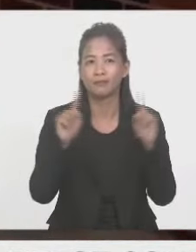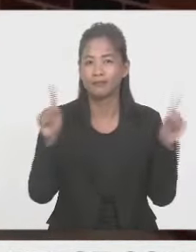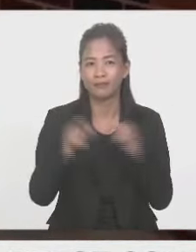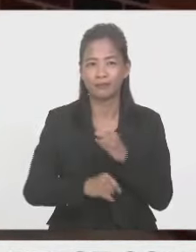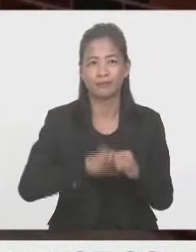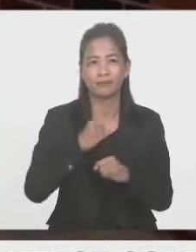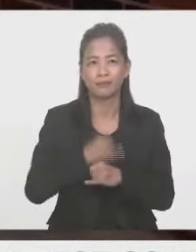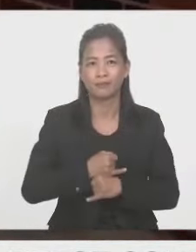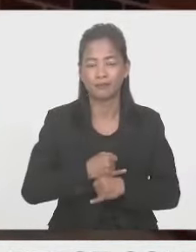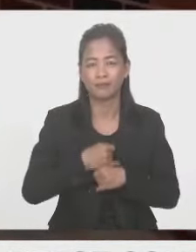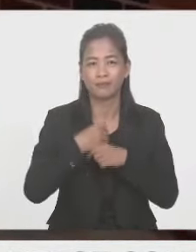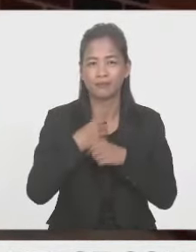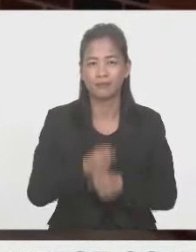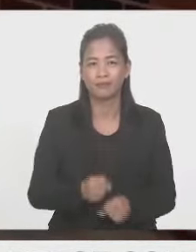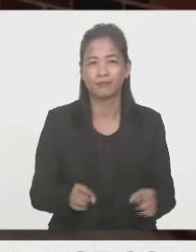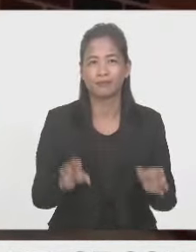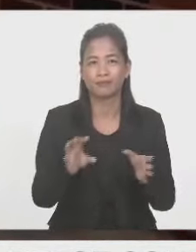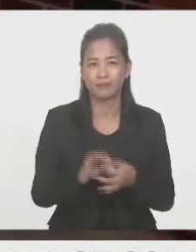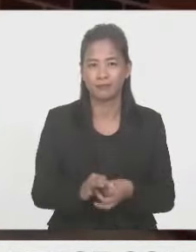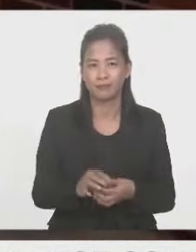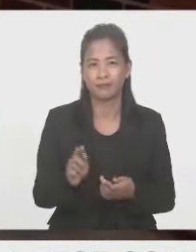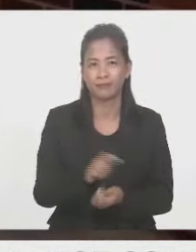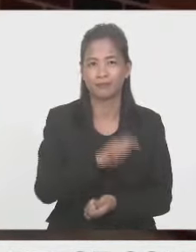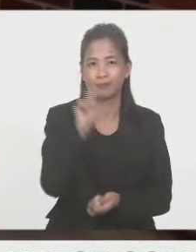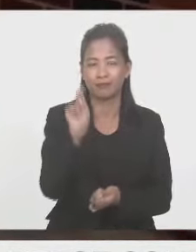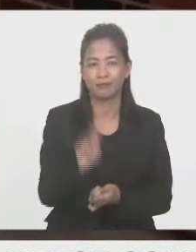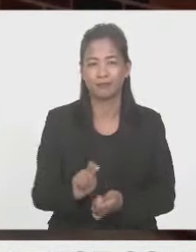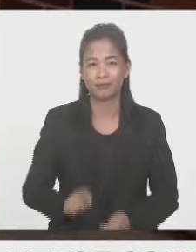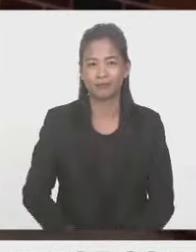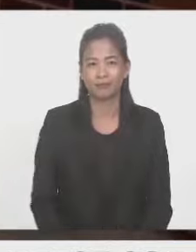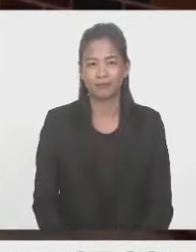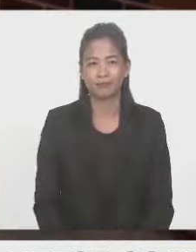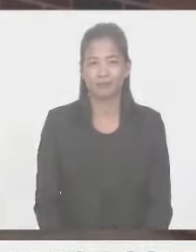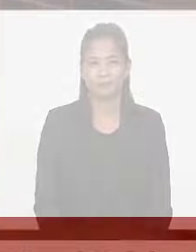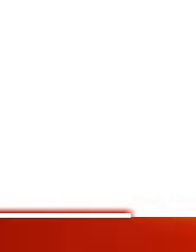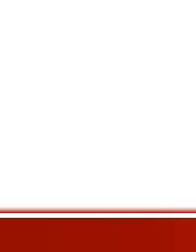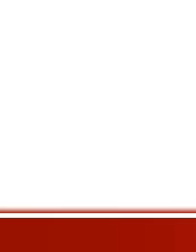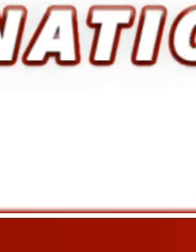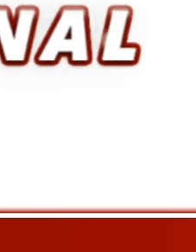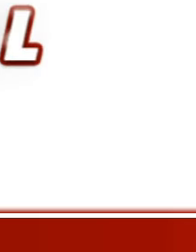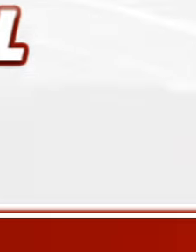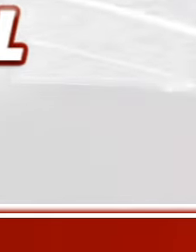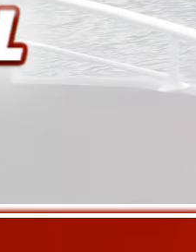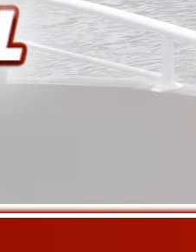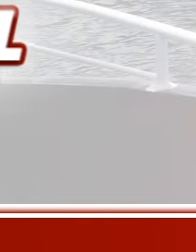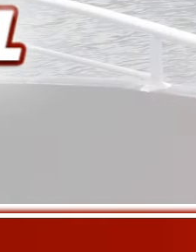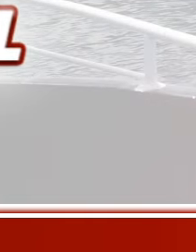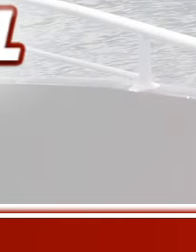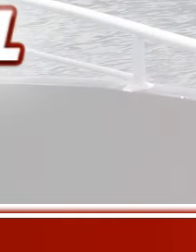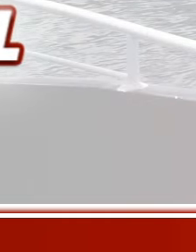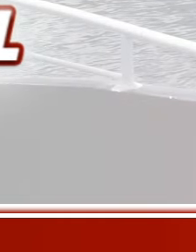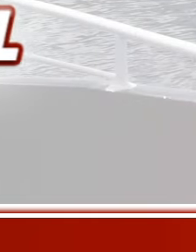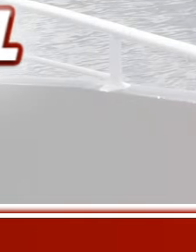ng Agila International, trusted, connected, on point.